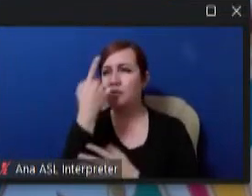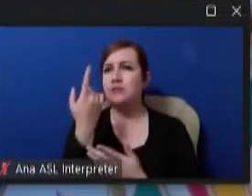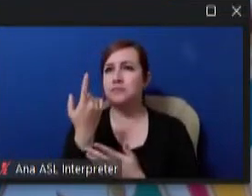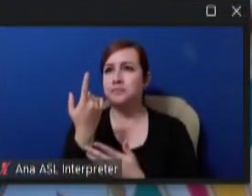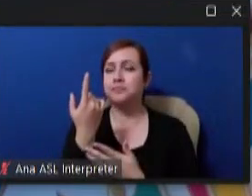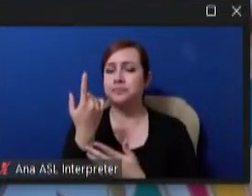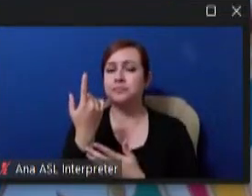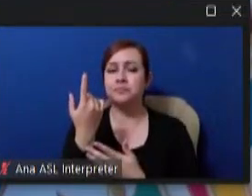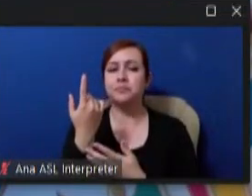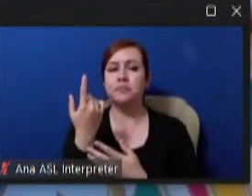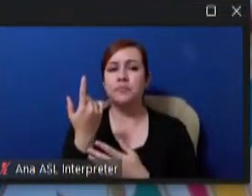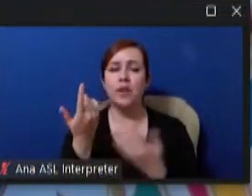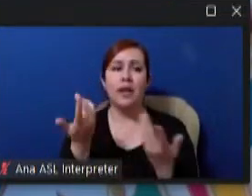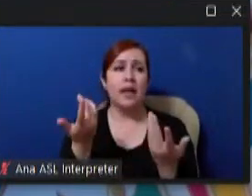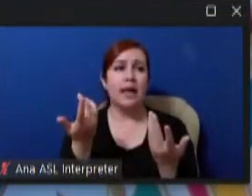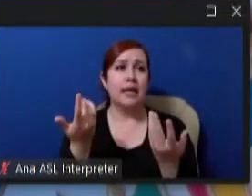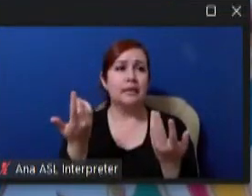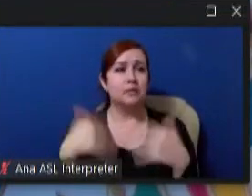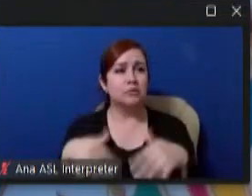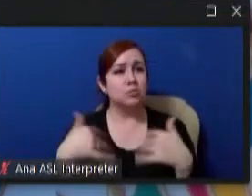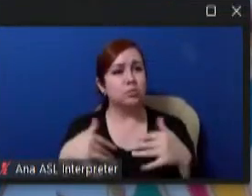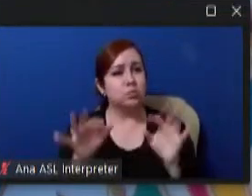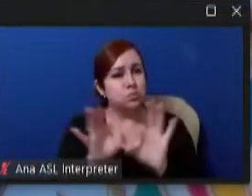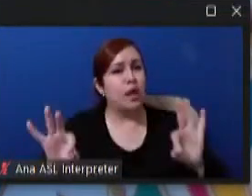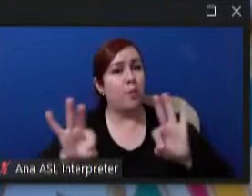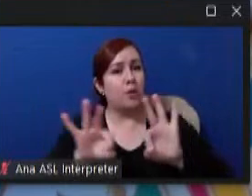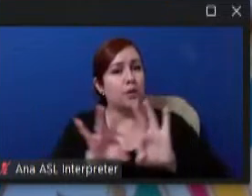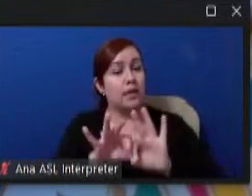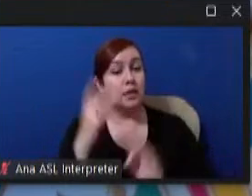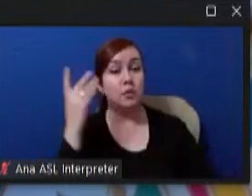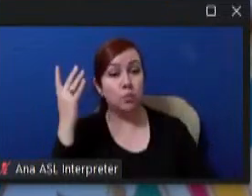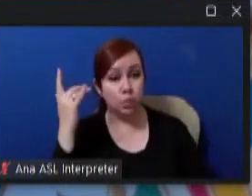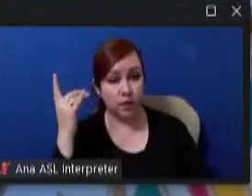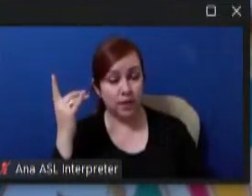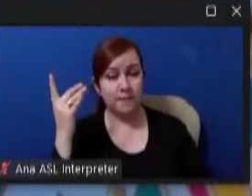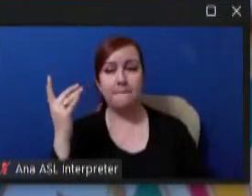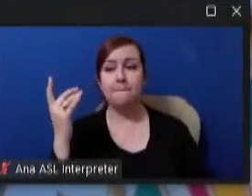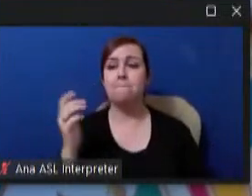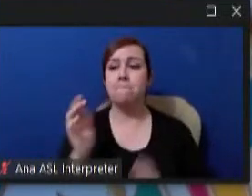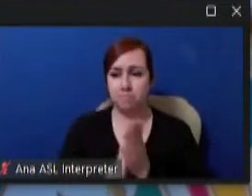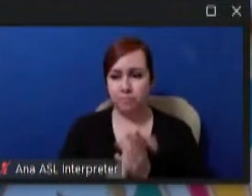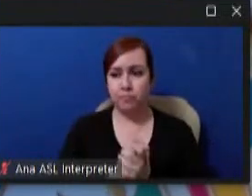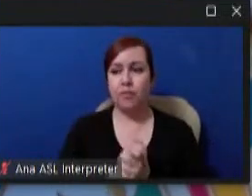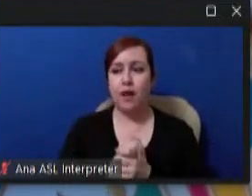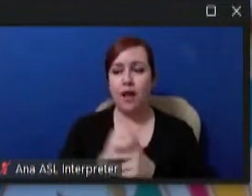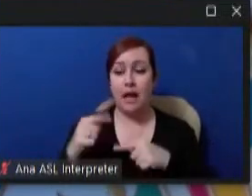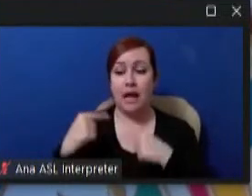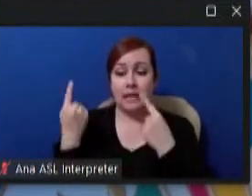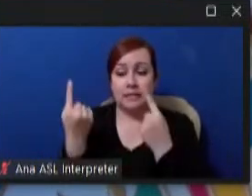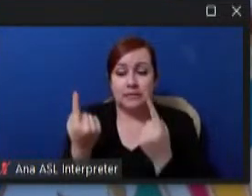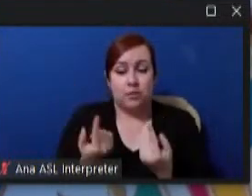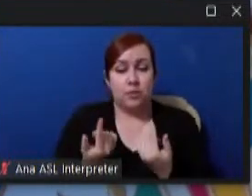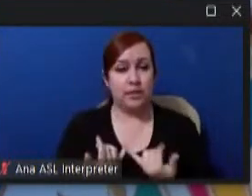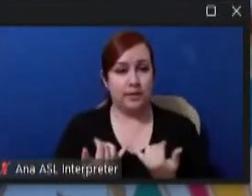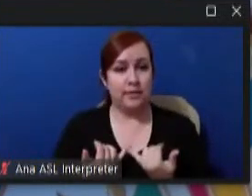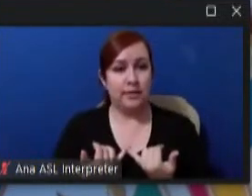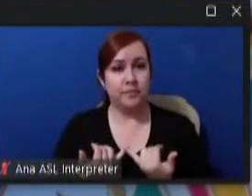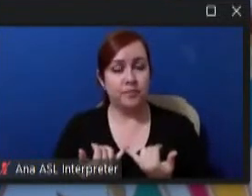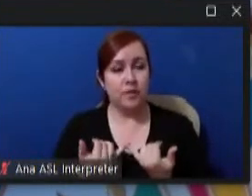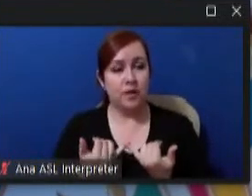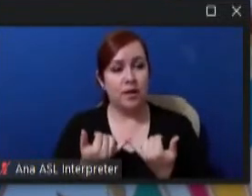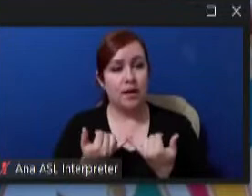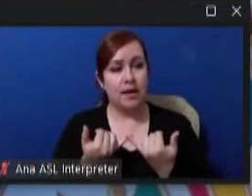society organizations. We're looking at the cross-cutting nature of this topic, which is of the utmost